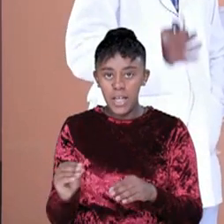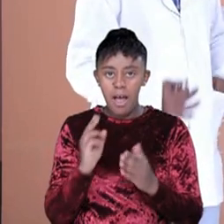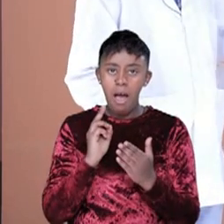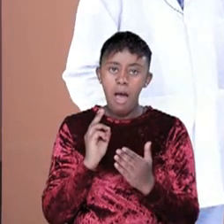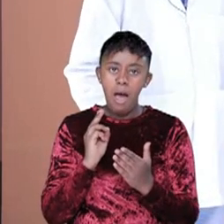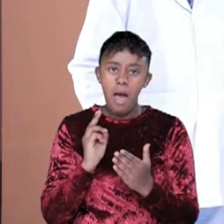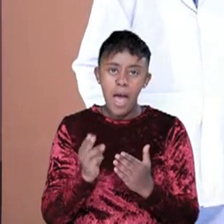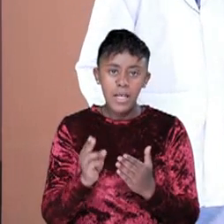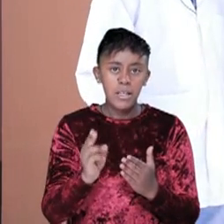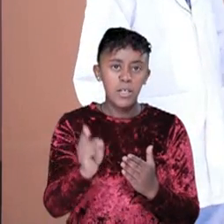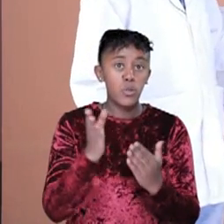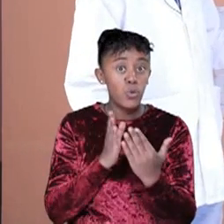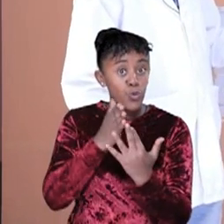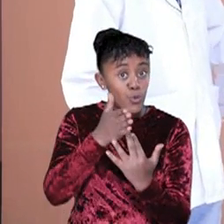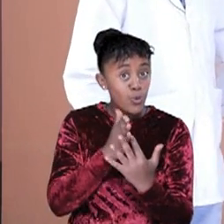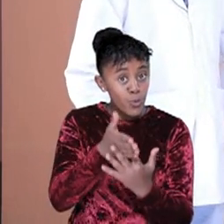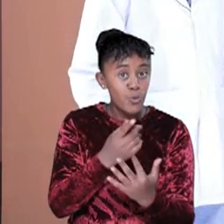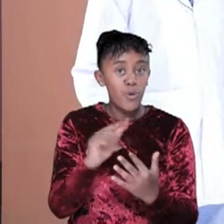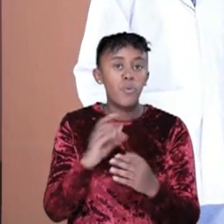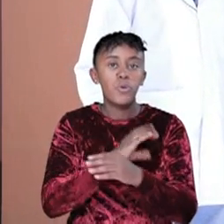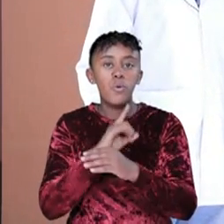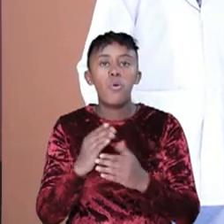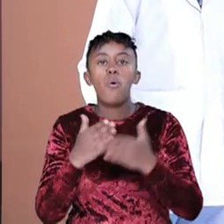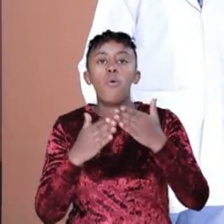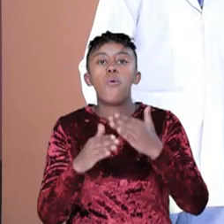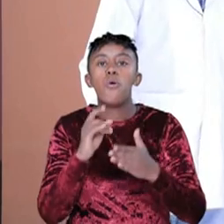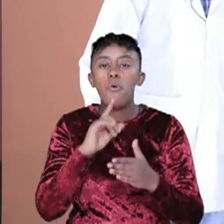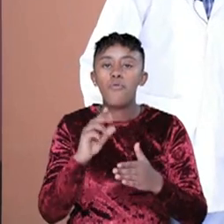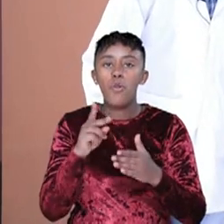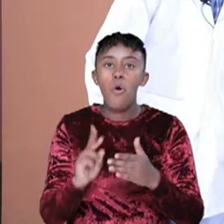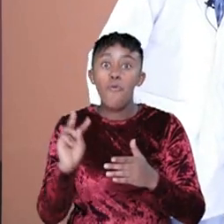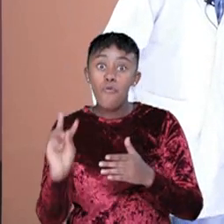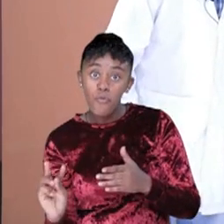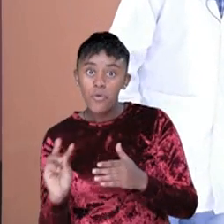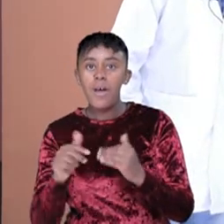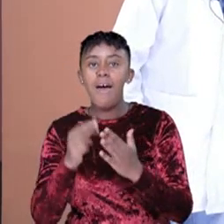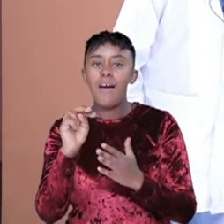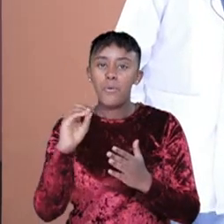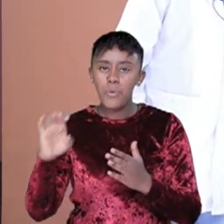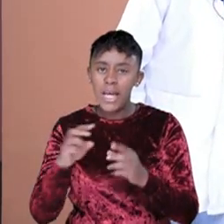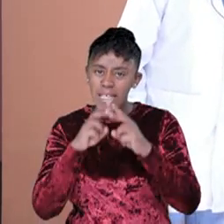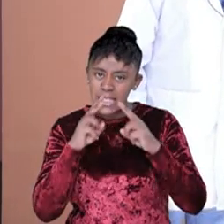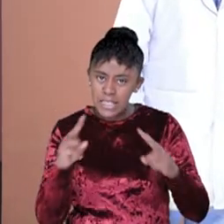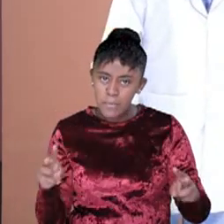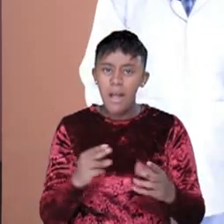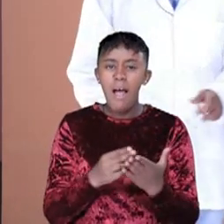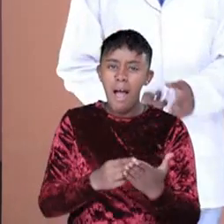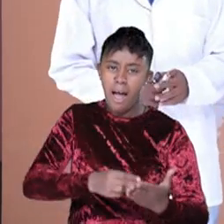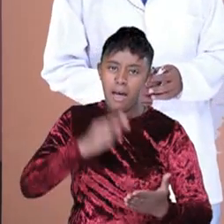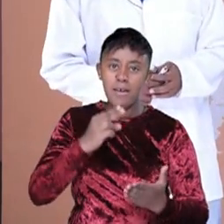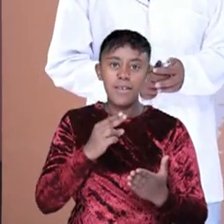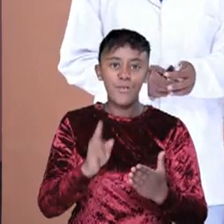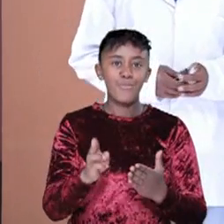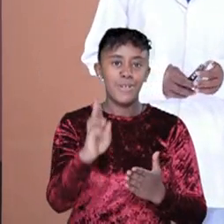then accelerated through the potential difference of the order of 1,000 kilovolts so as to hit the anode extremely with high